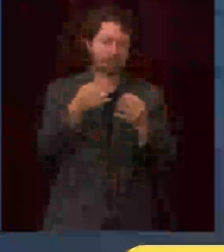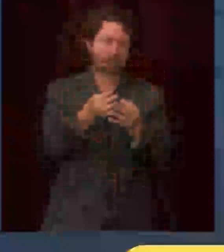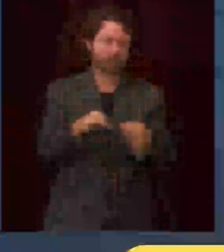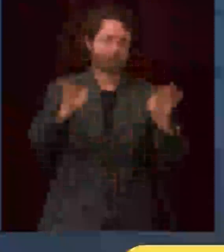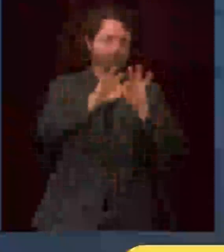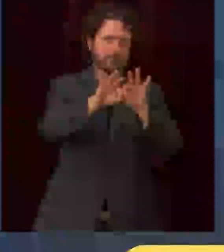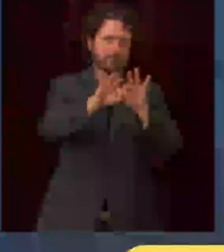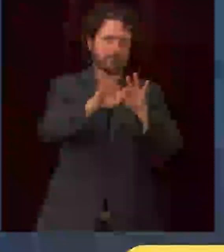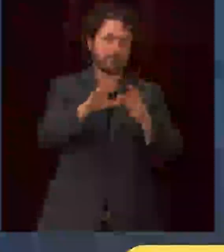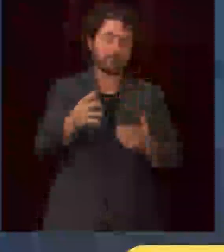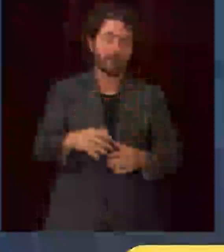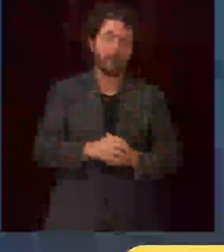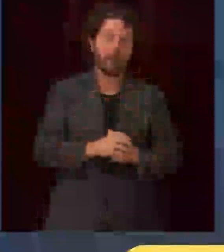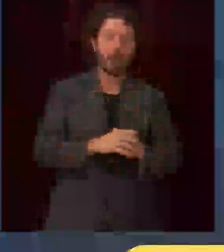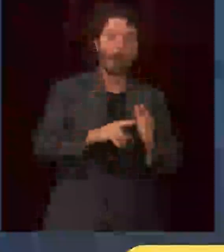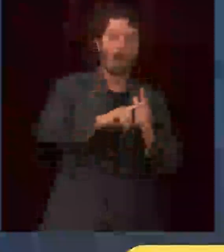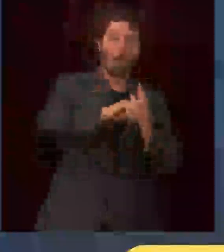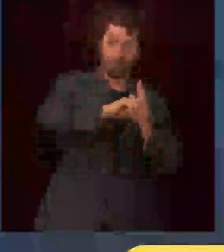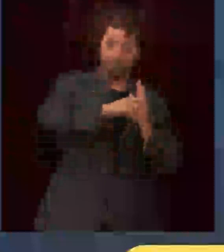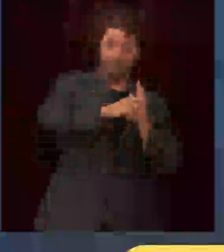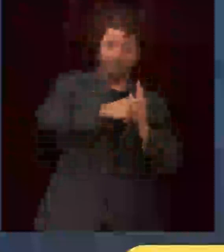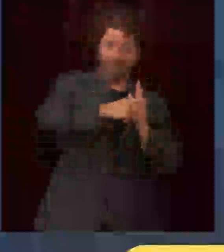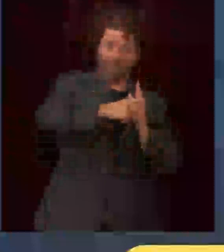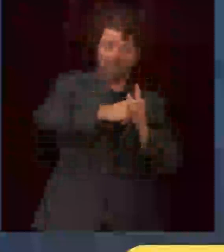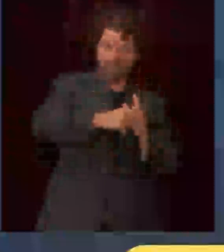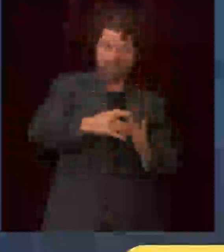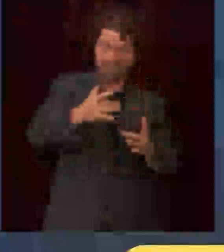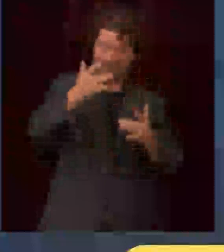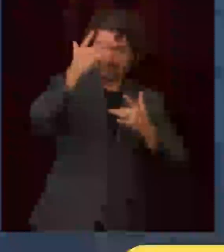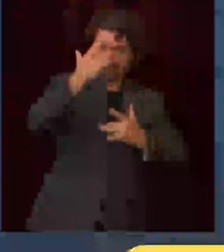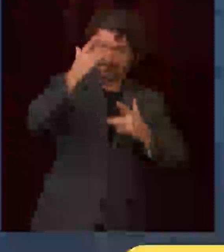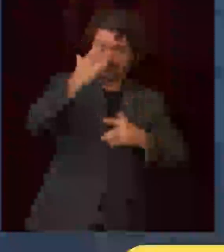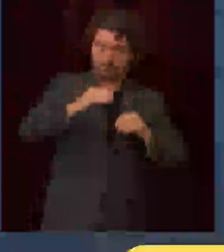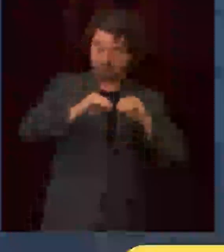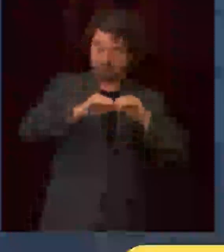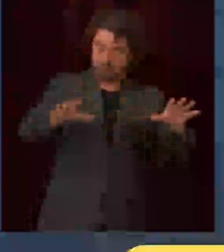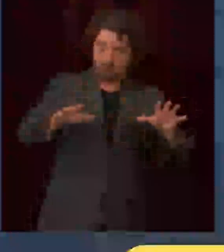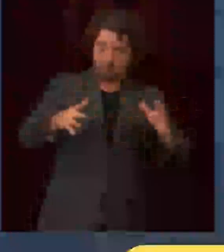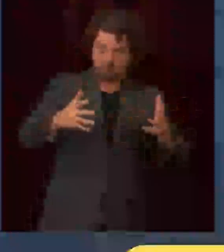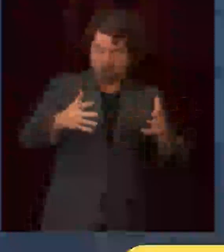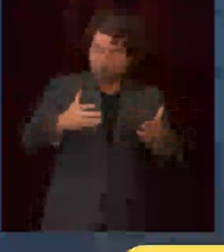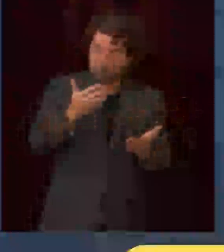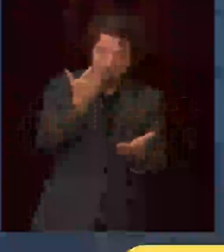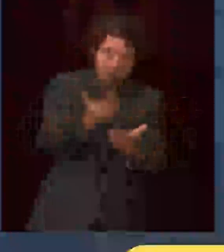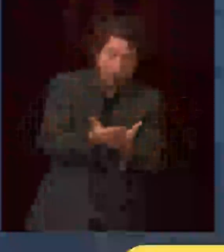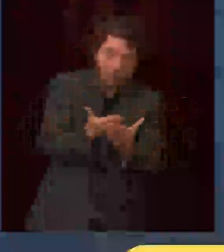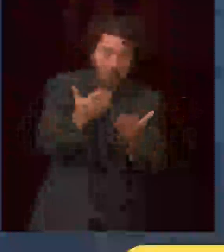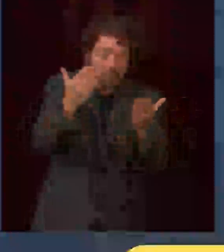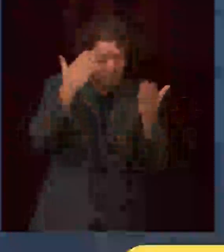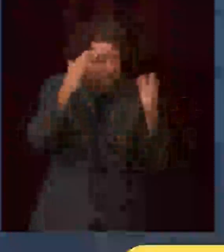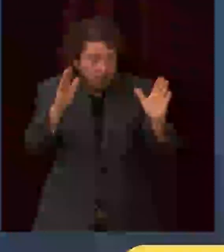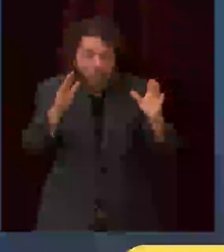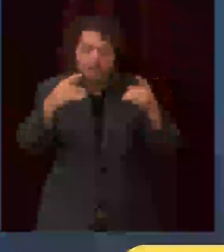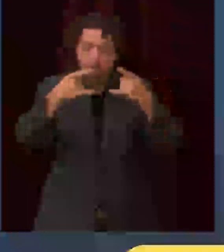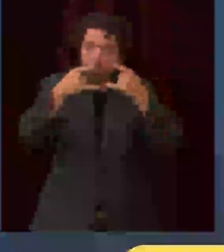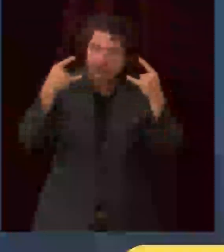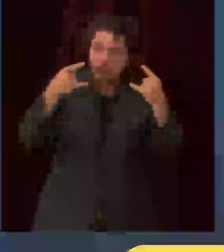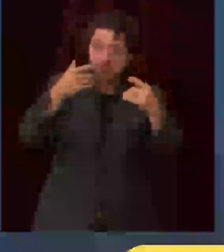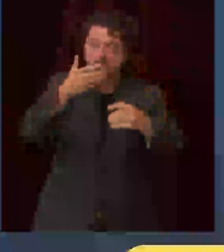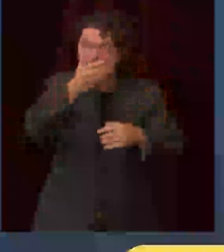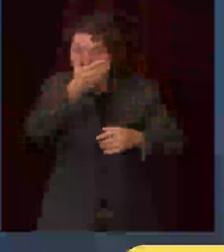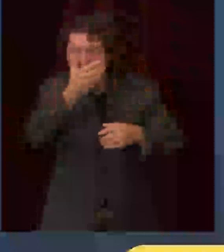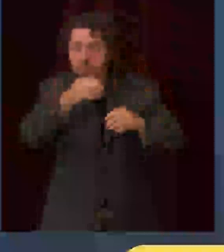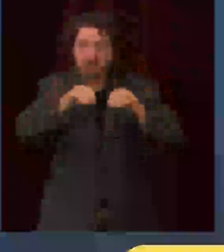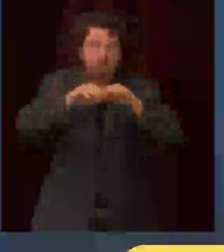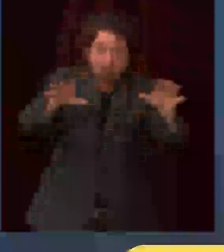of this pandemic. It has become clear, and so we have responded by increasing our commitment to this. Now, that has